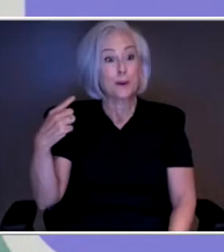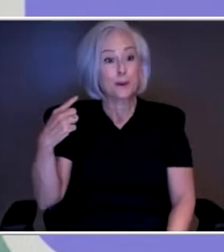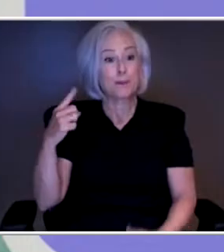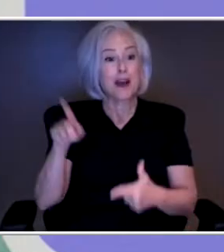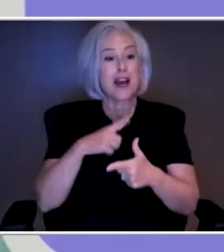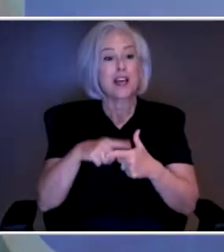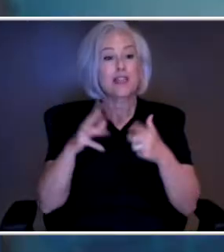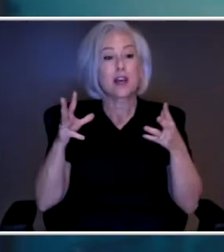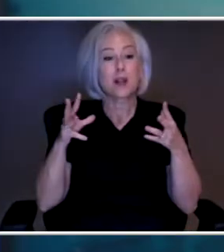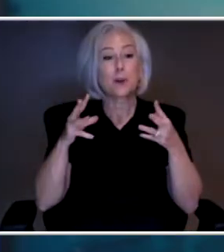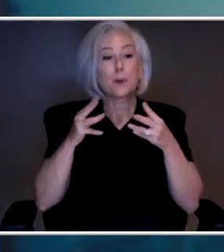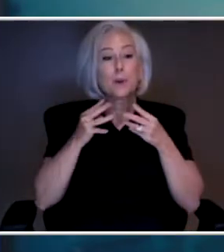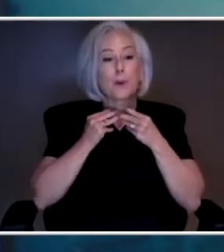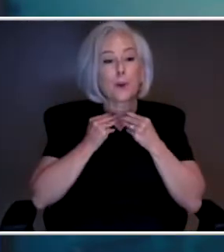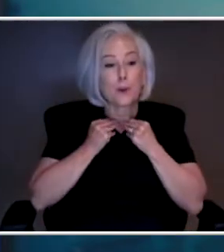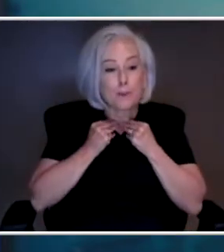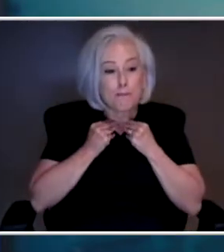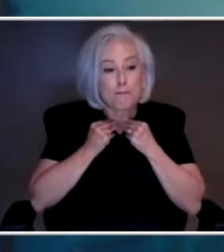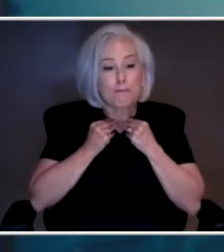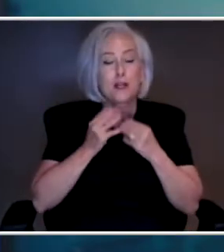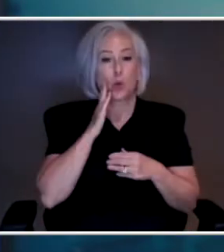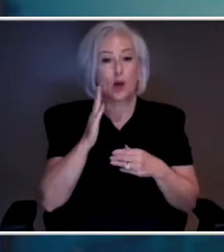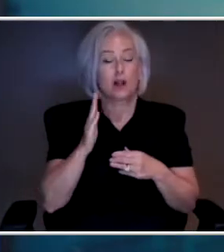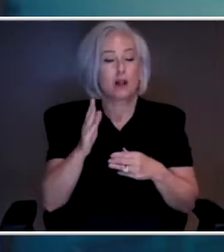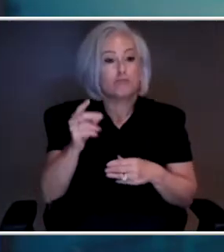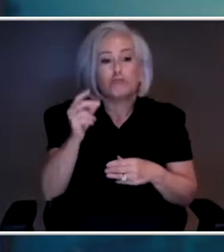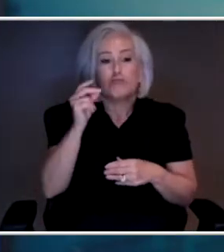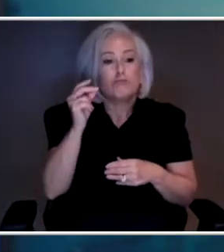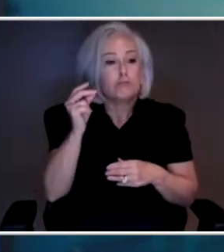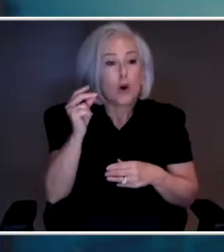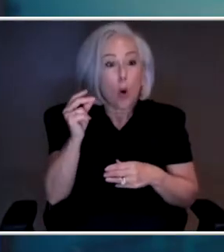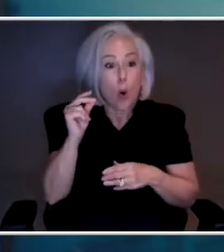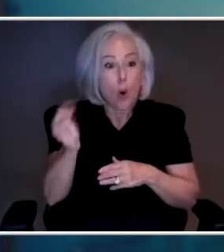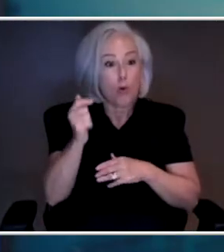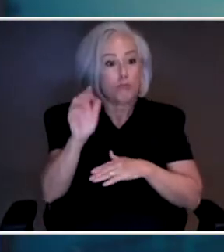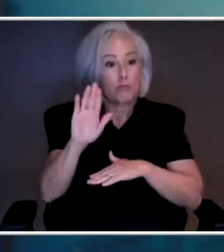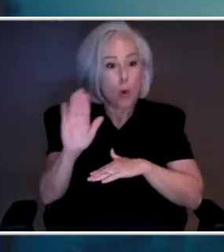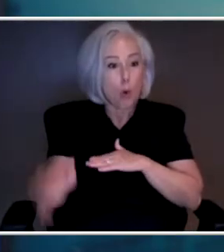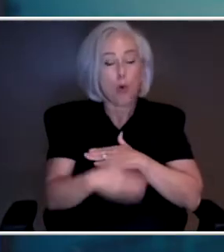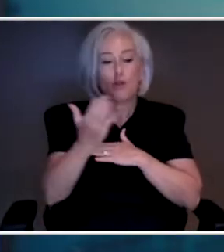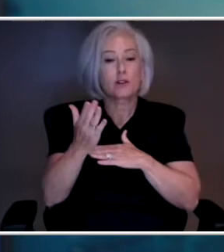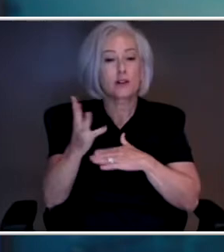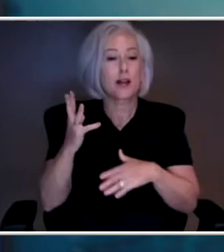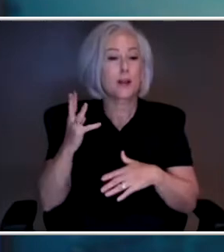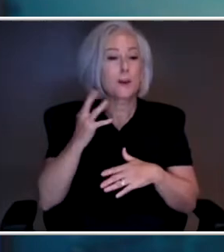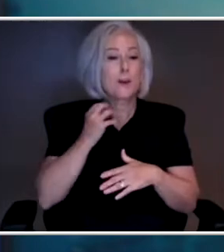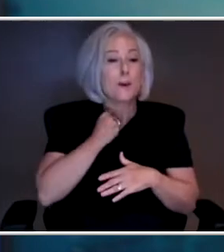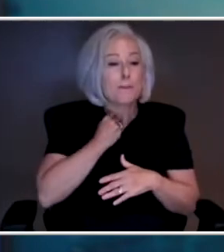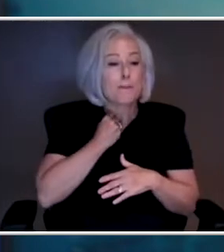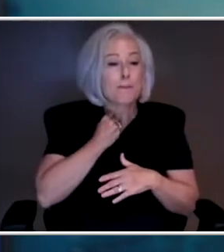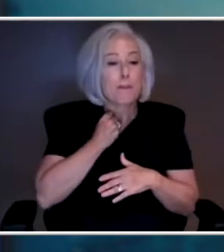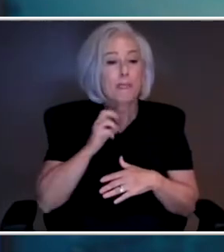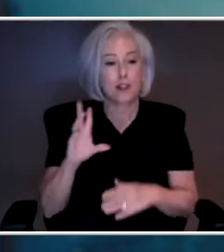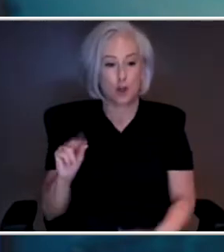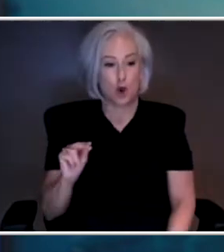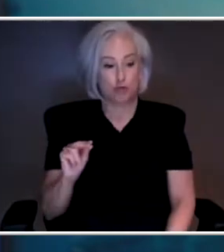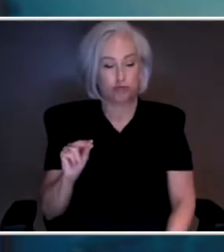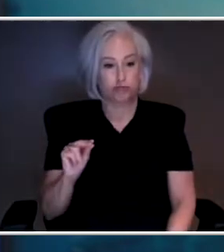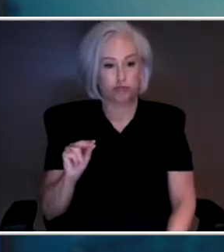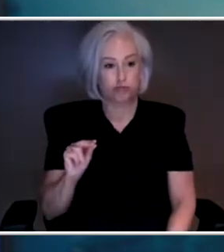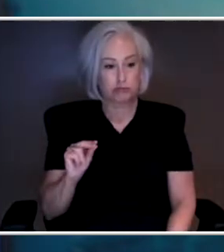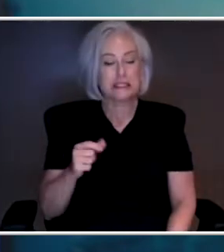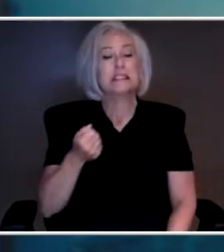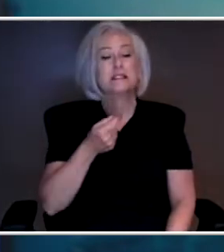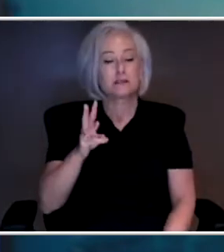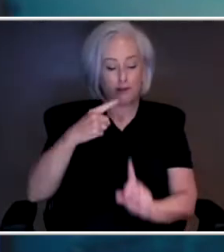that we see result from overnight or even 2 weeks. Our first follow-up really isn't even until 6 months, because it takes several months